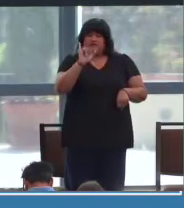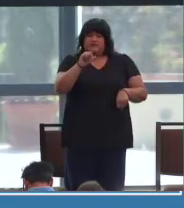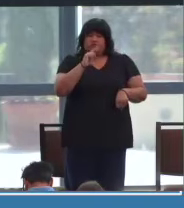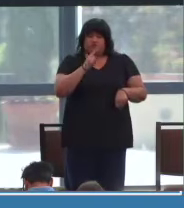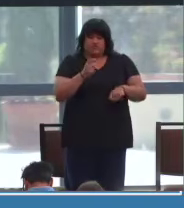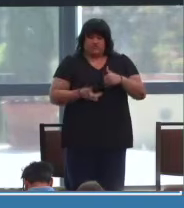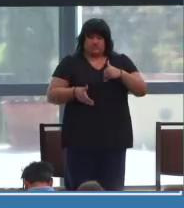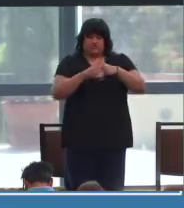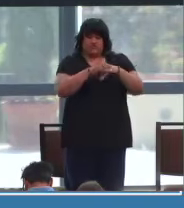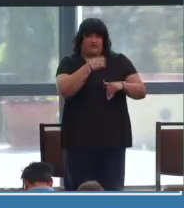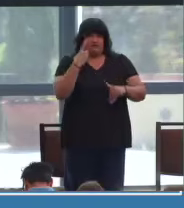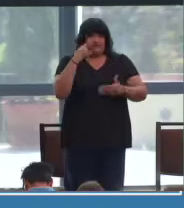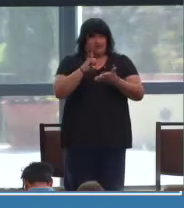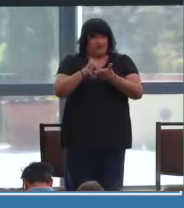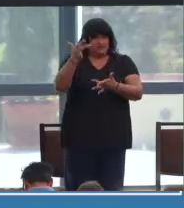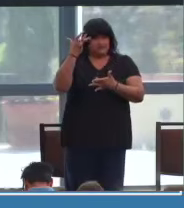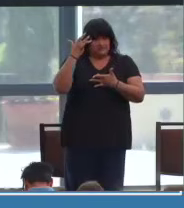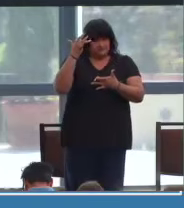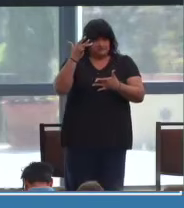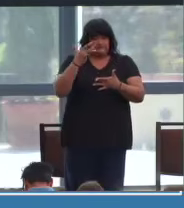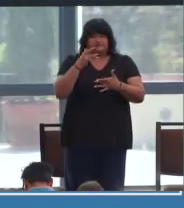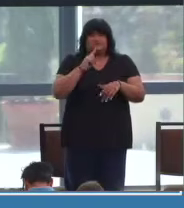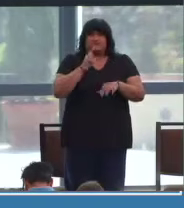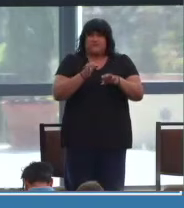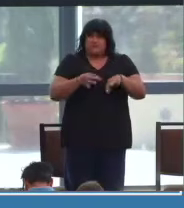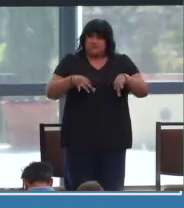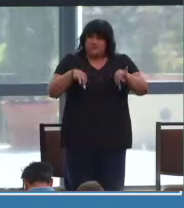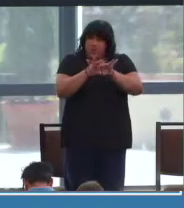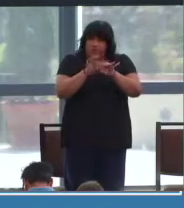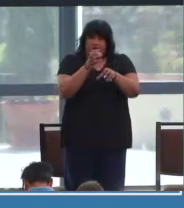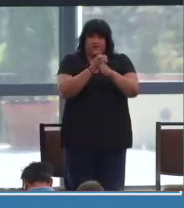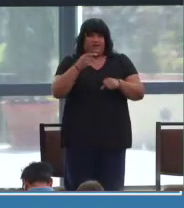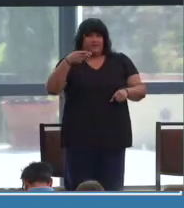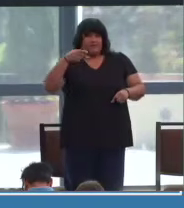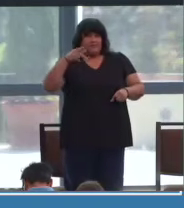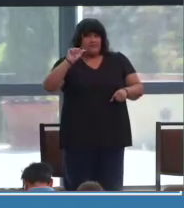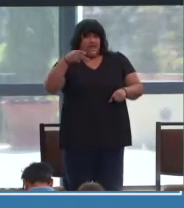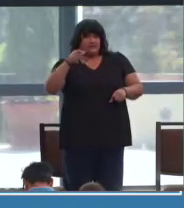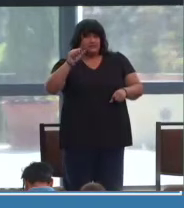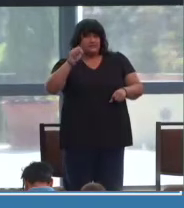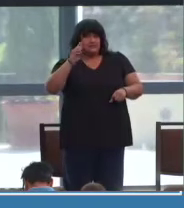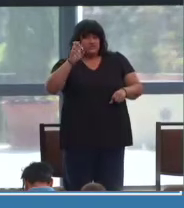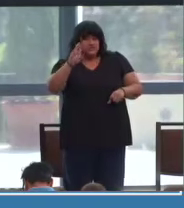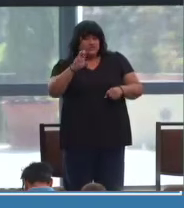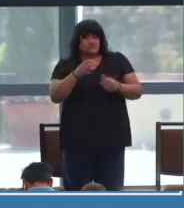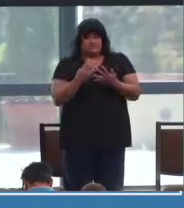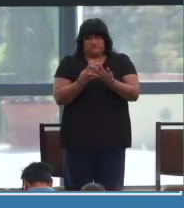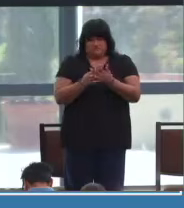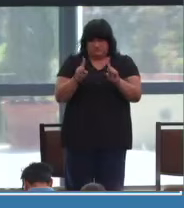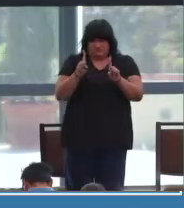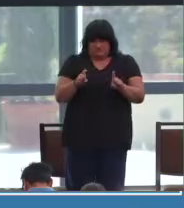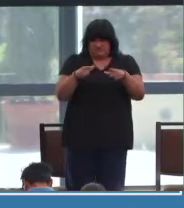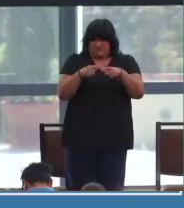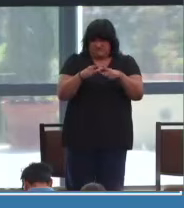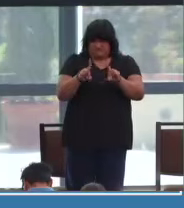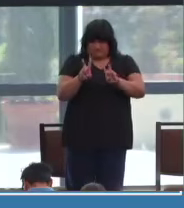cervical dysplasia. So again, important to continue to get pap smears and get screened for these things. Important to get all of your cancer screening